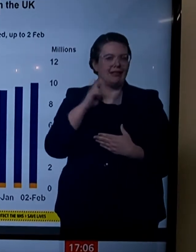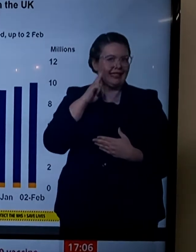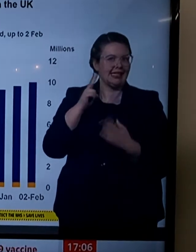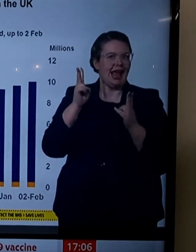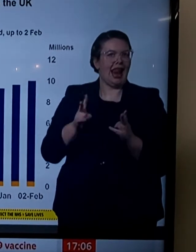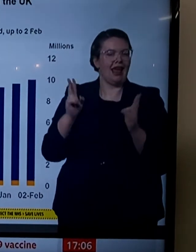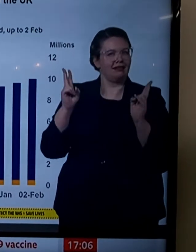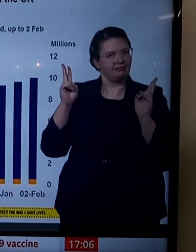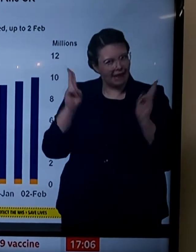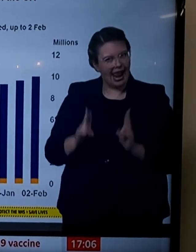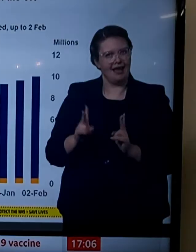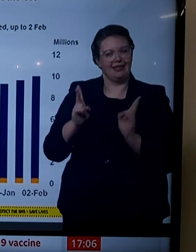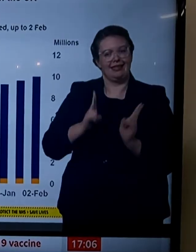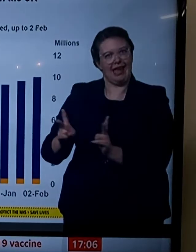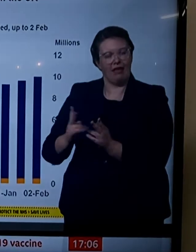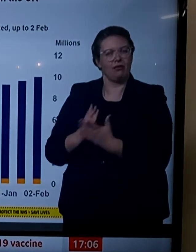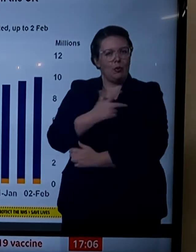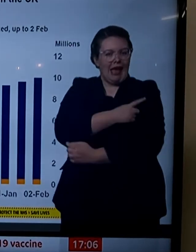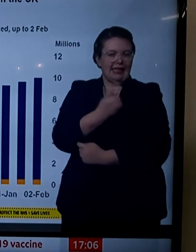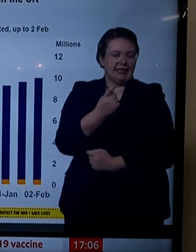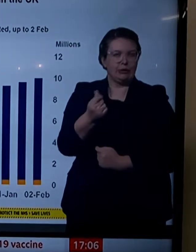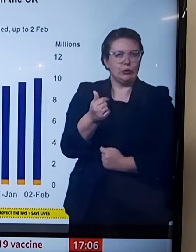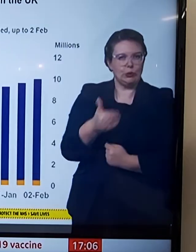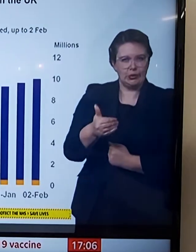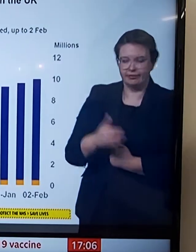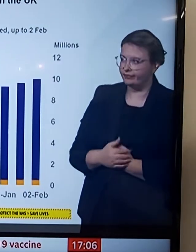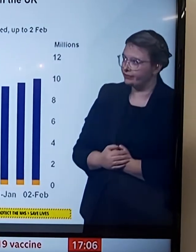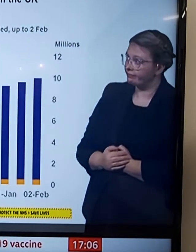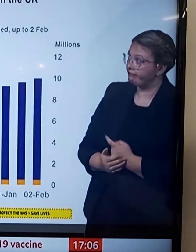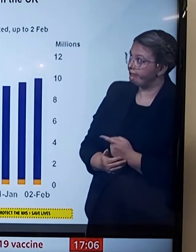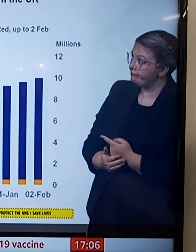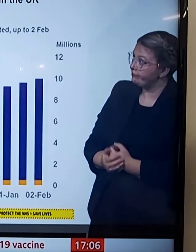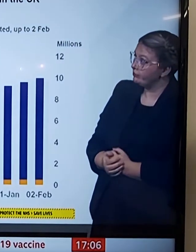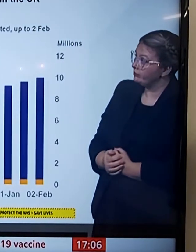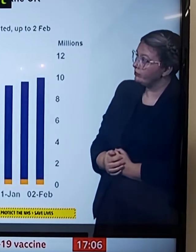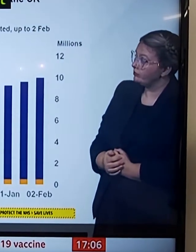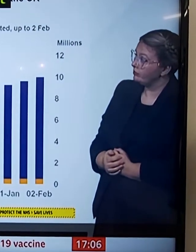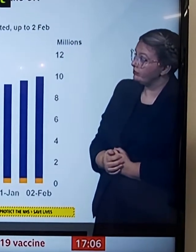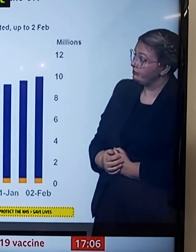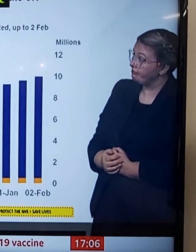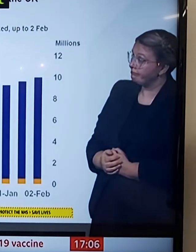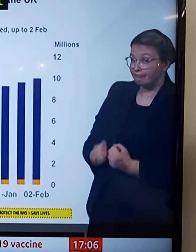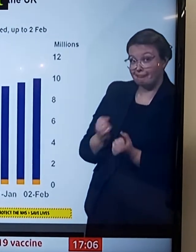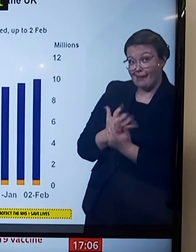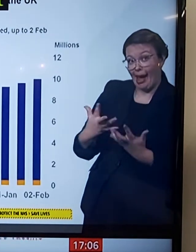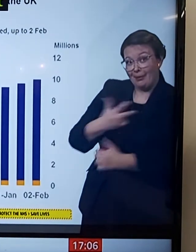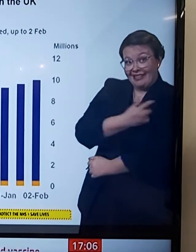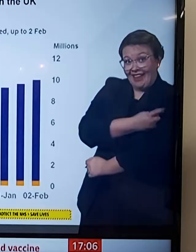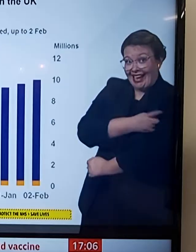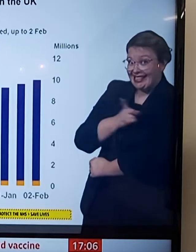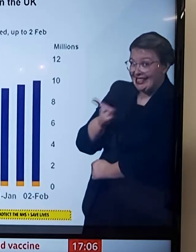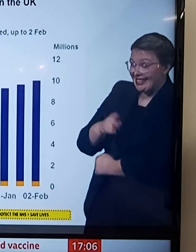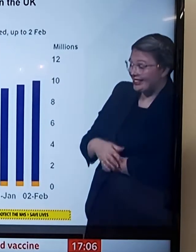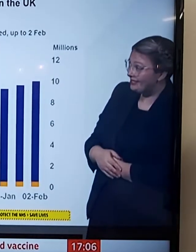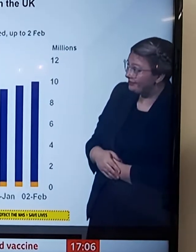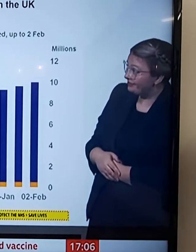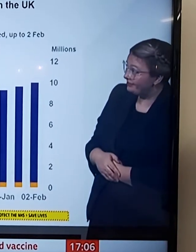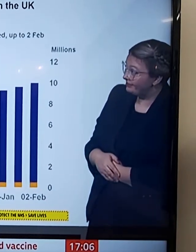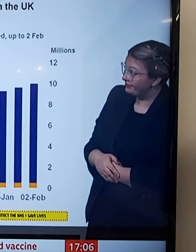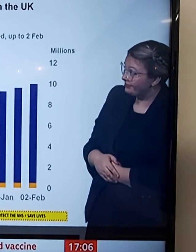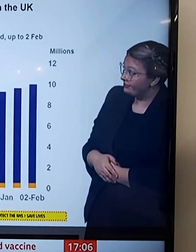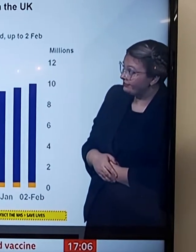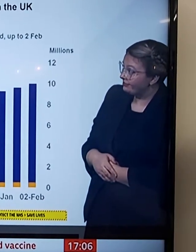The good news about vaccination is, as the Prime Minister says, this is steadily increasing in all 4 nations of the United Kingdom, and